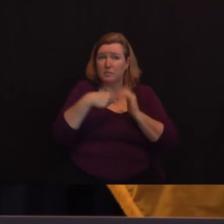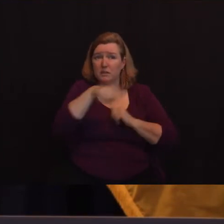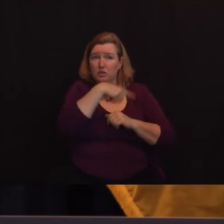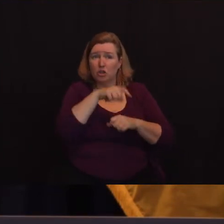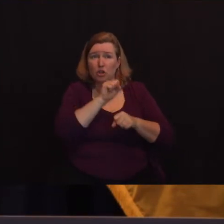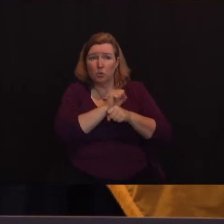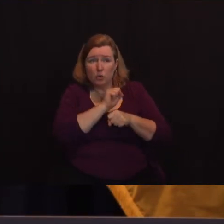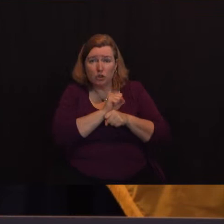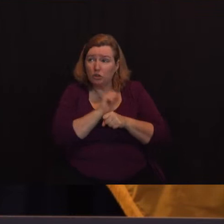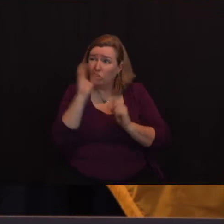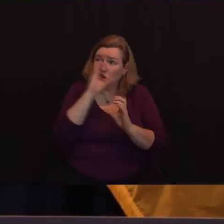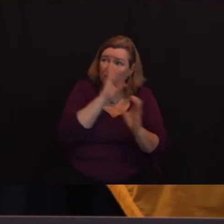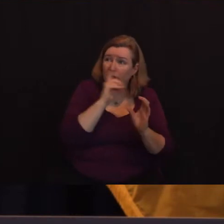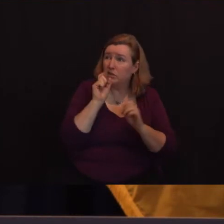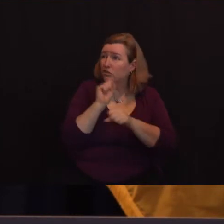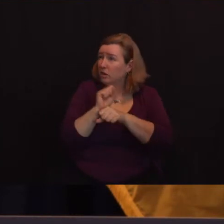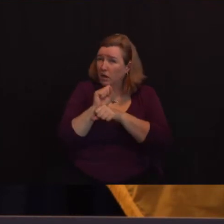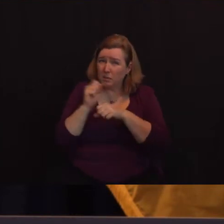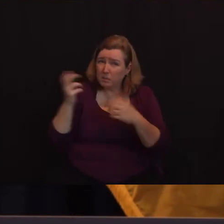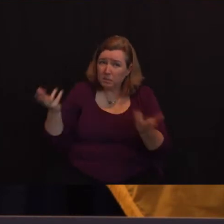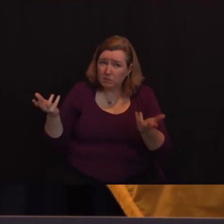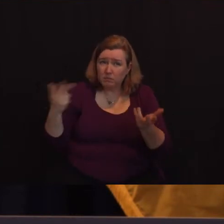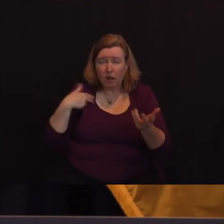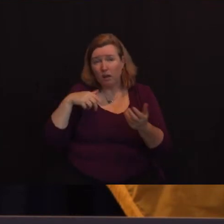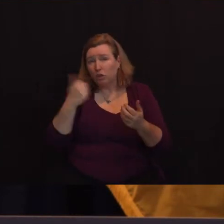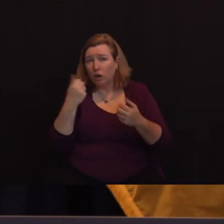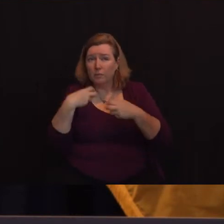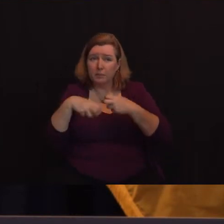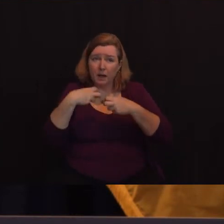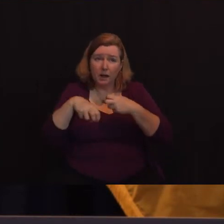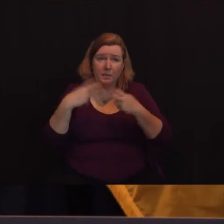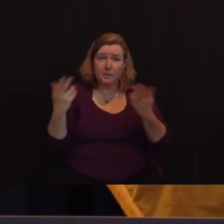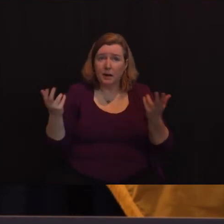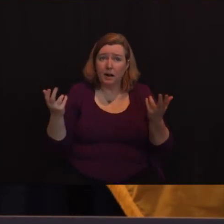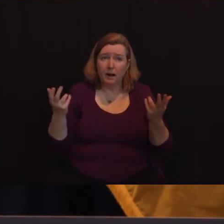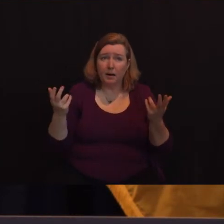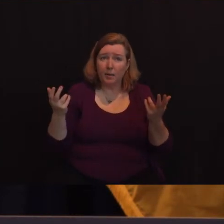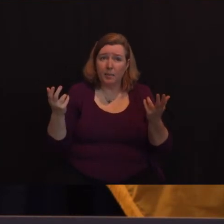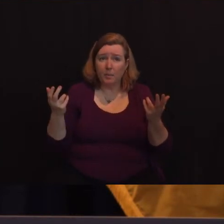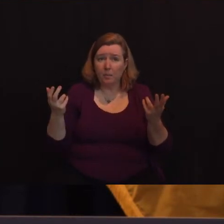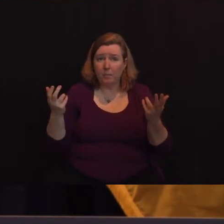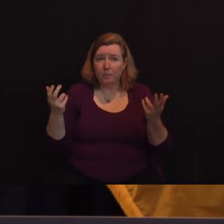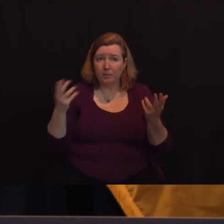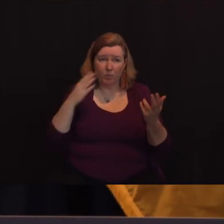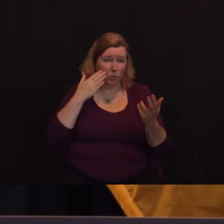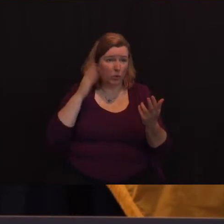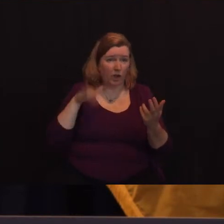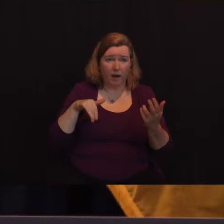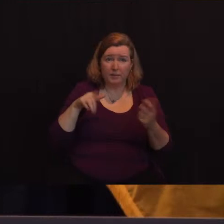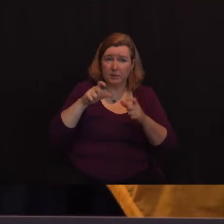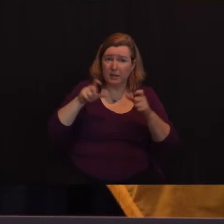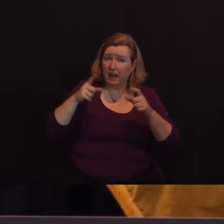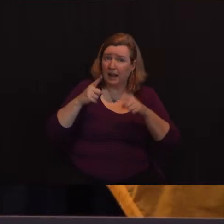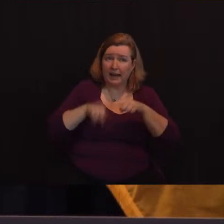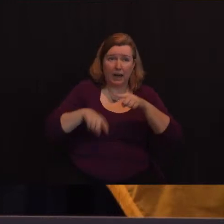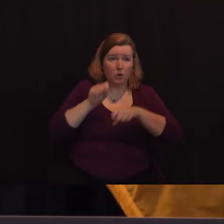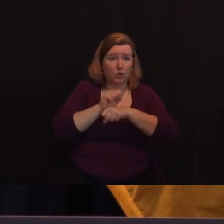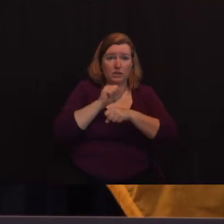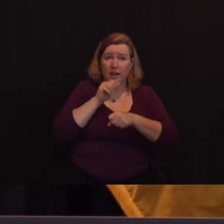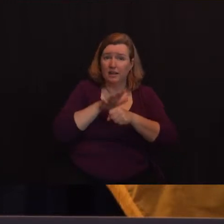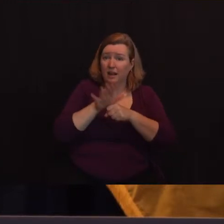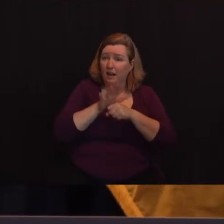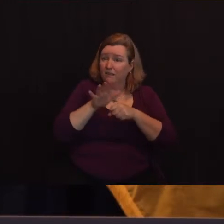not? Another impediment to people getting back to work has been a lack of childcare. When can people expect you to